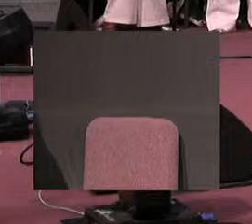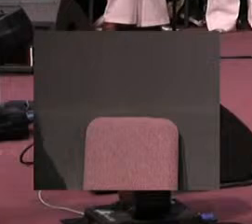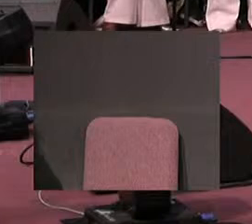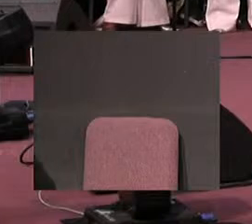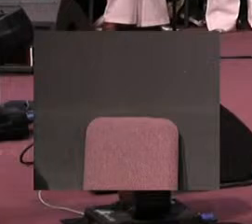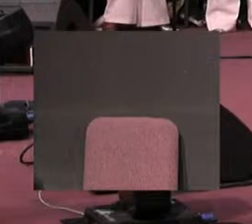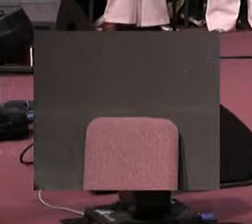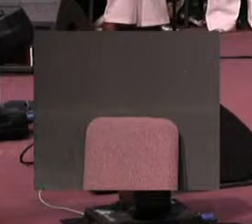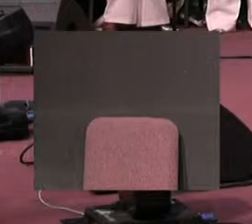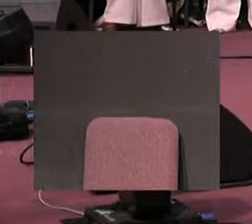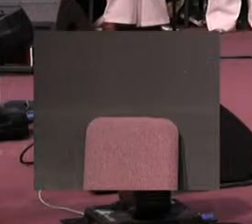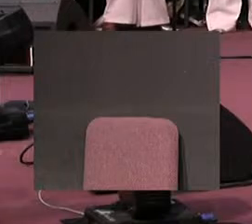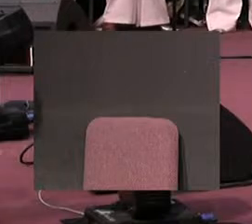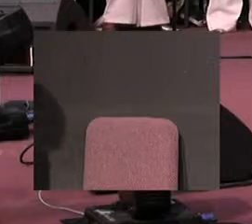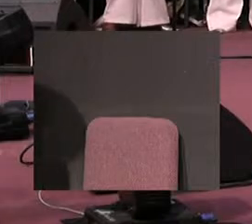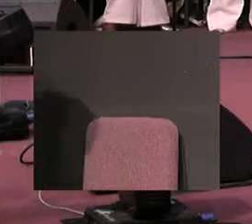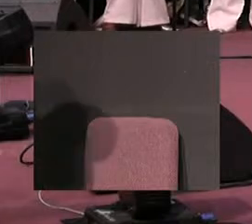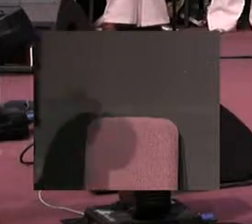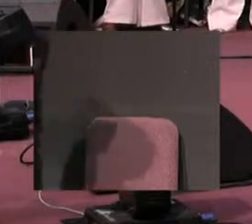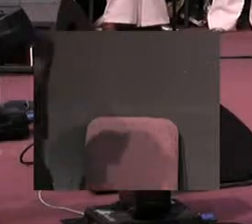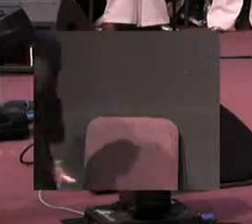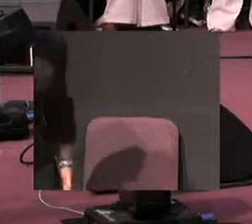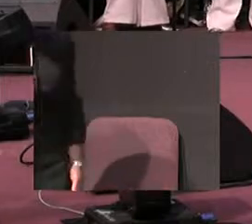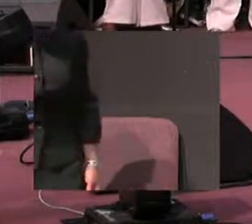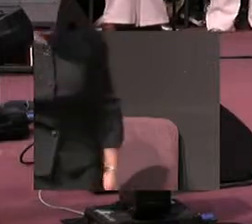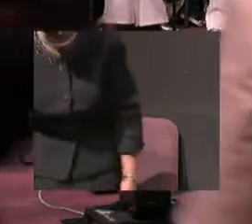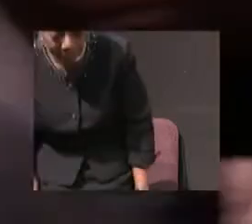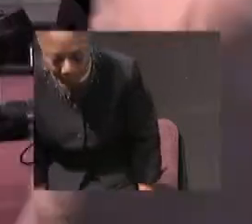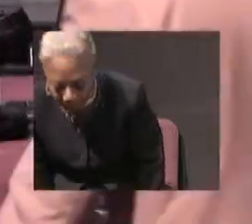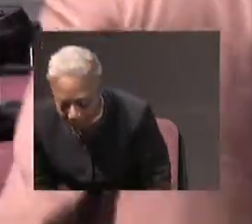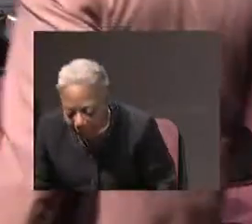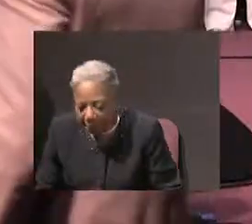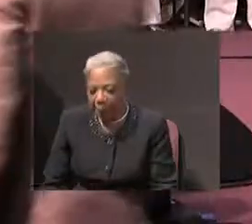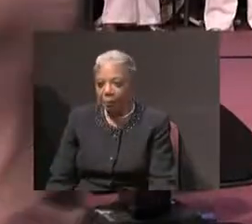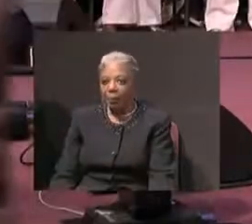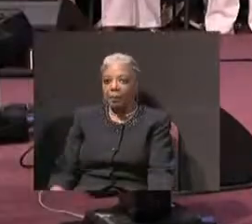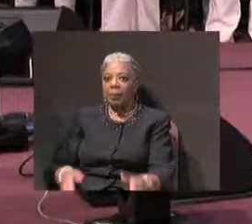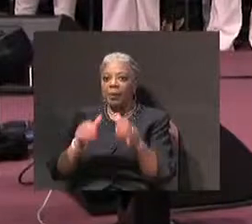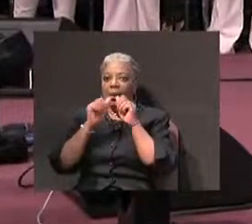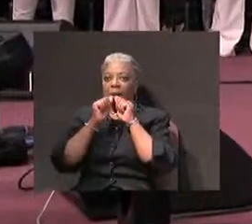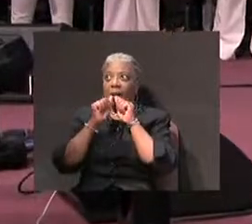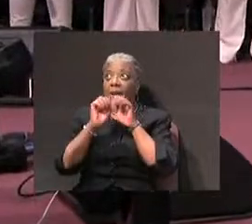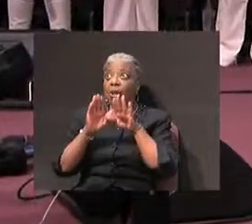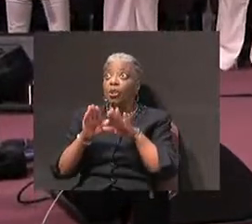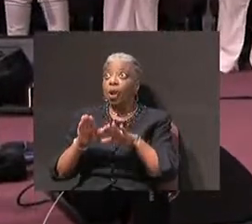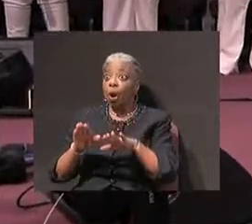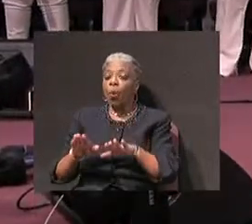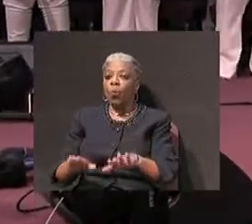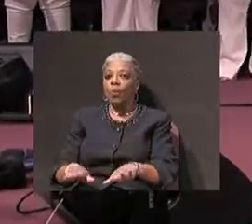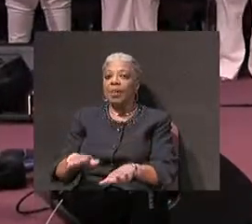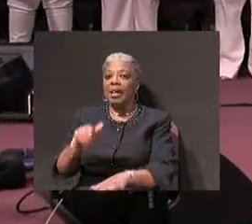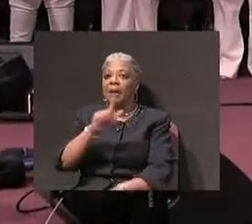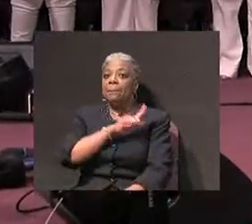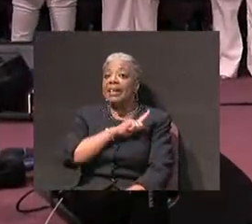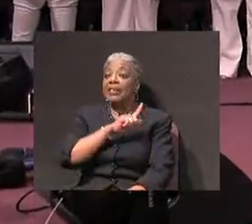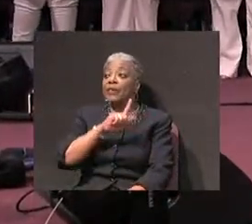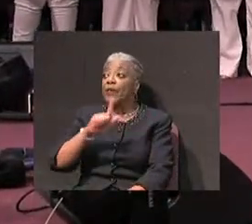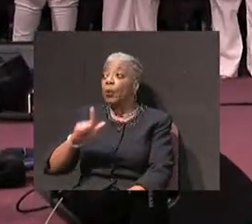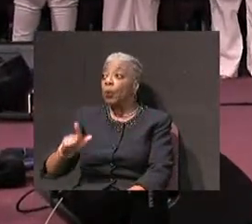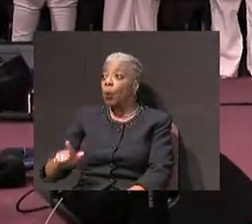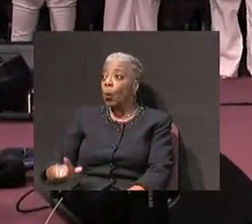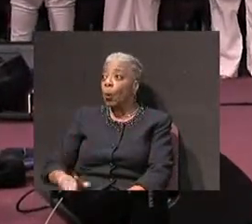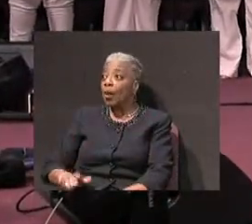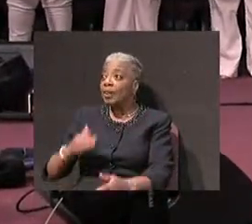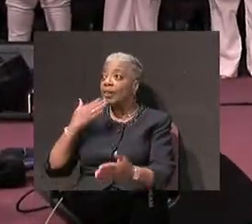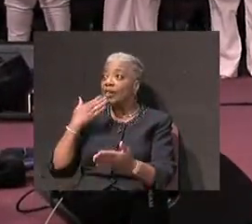Come on and bless the Lord in this place as we stand all over the worship center. Amen, amen. That's good news. God is